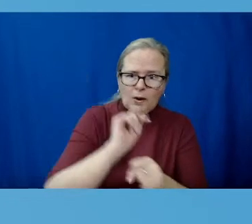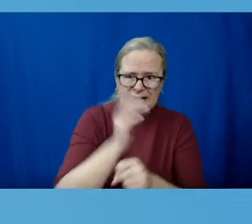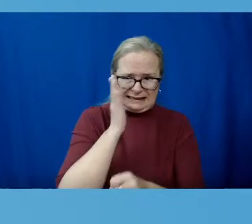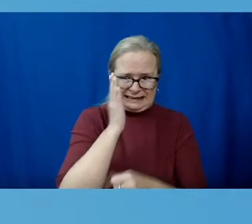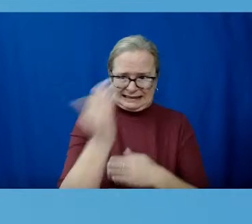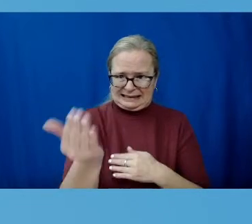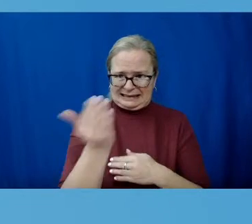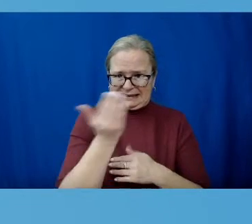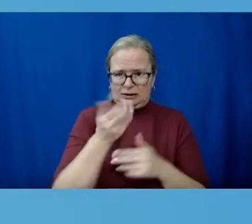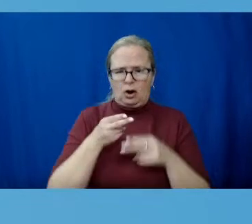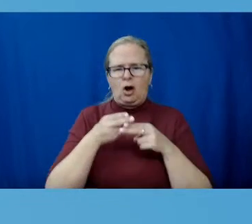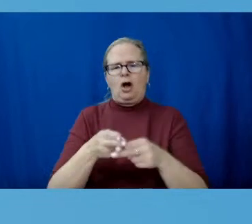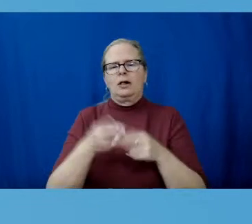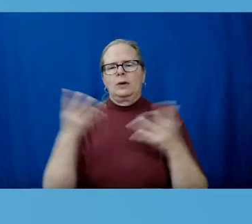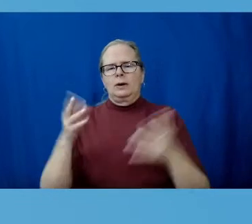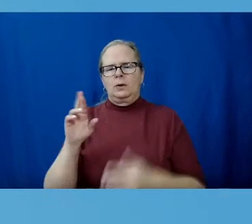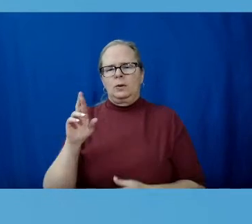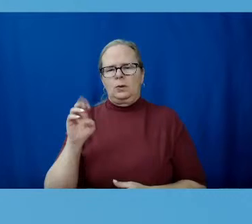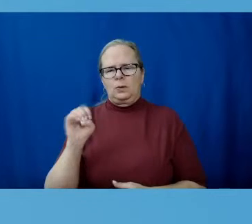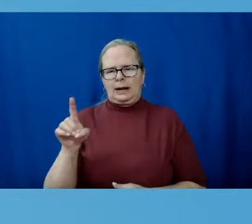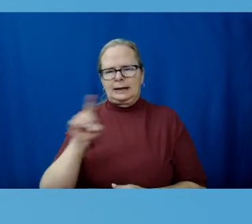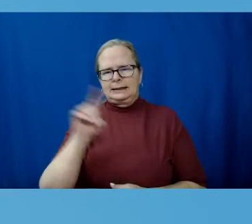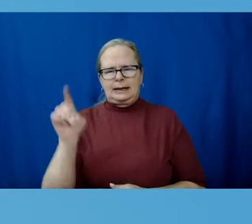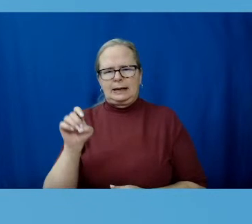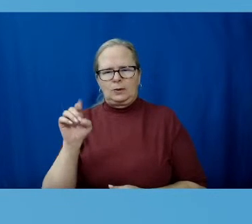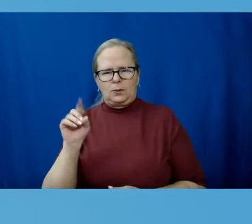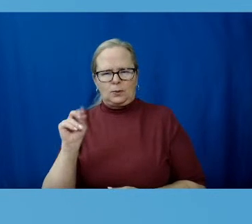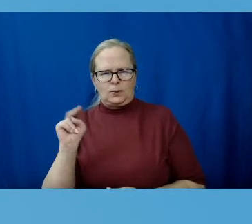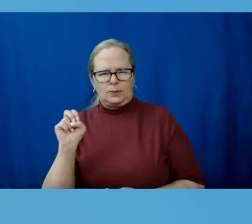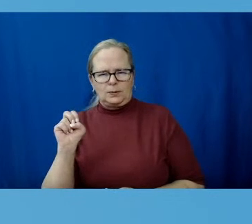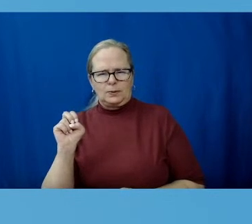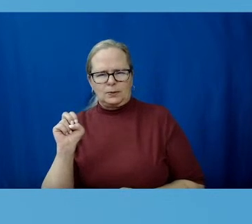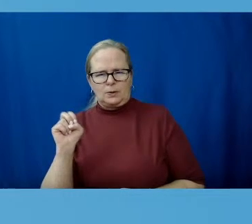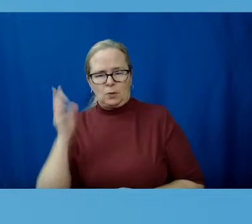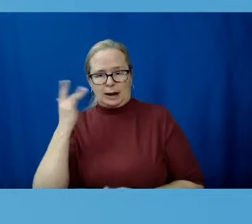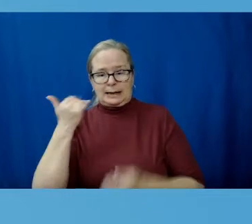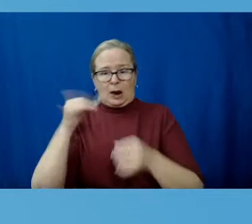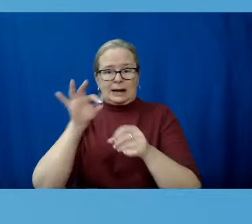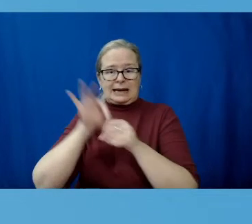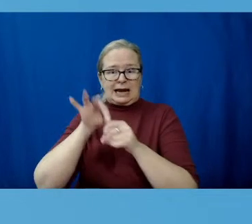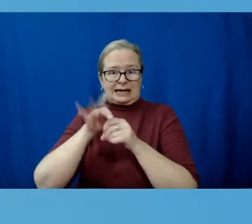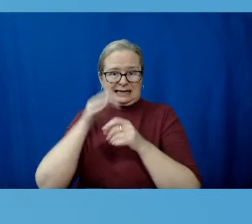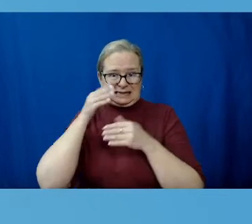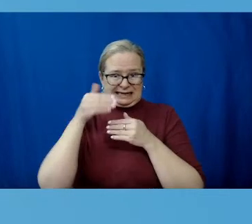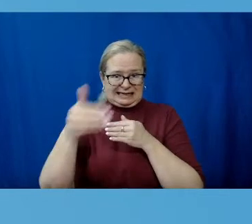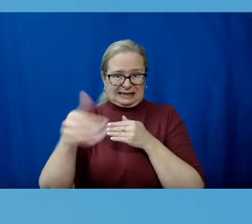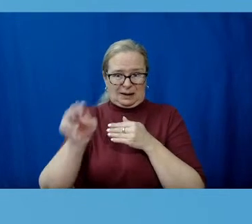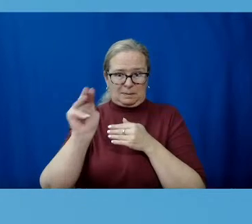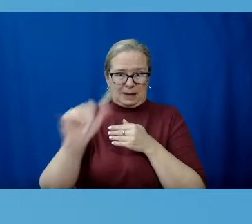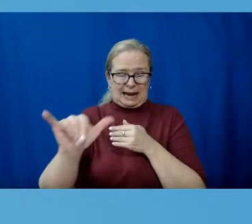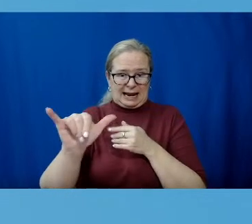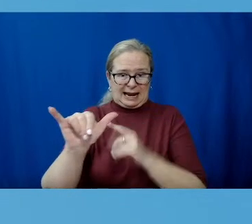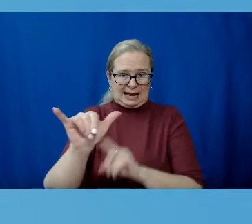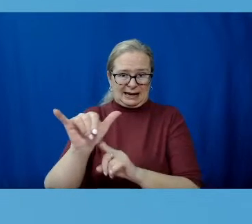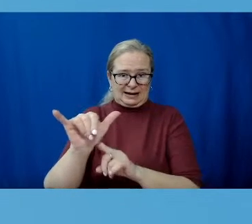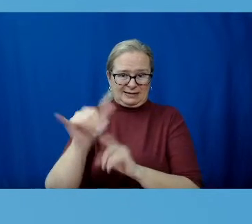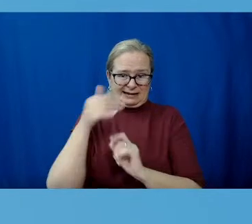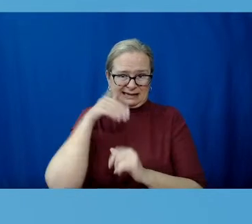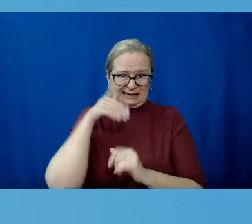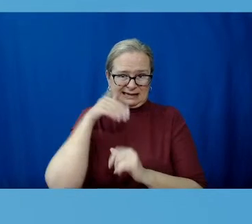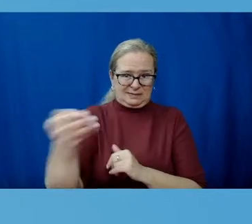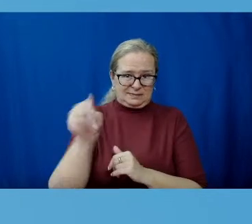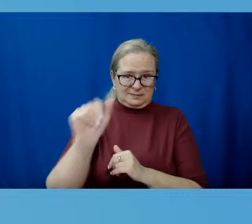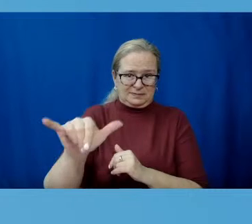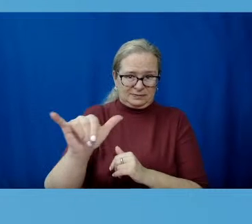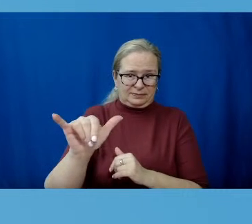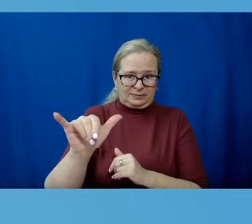else changes. And you're going to start seeing, I think, Kenney and his cabinet start paying a lot more attention to Albertans in the next year, because they are heading into